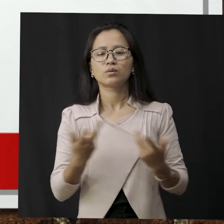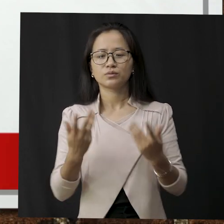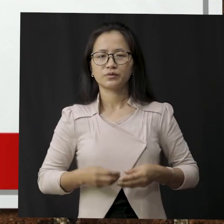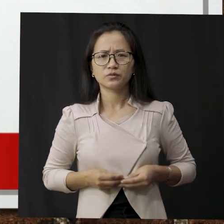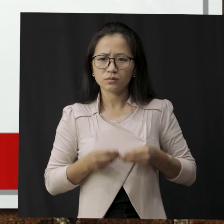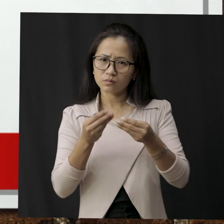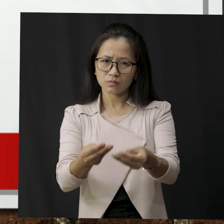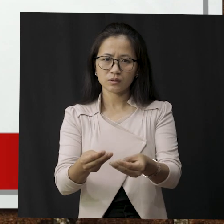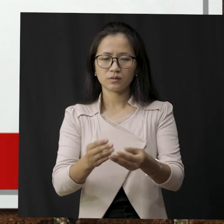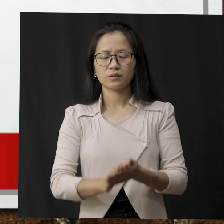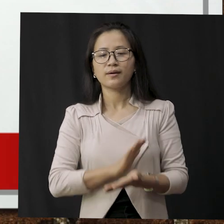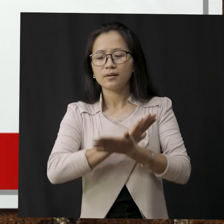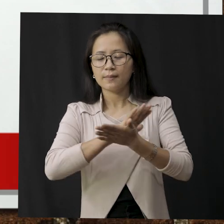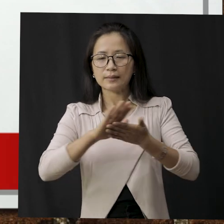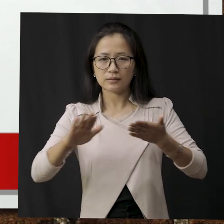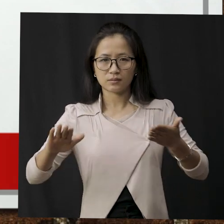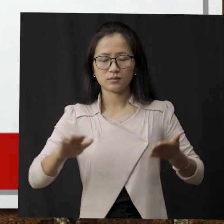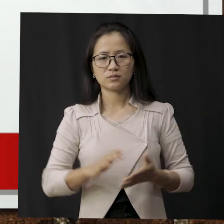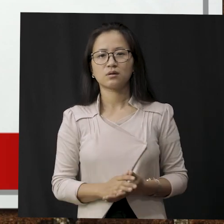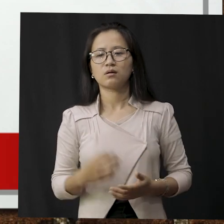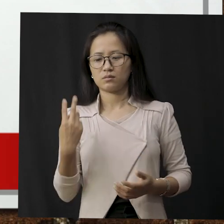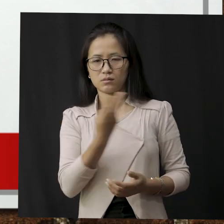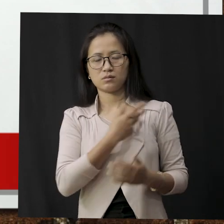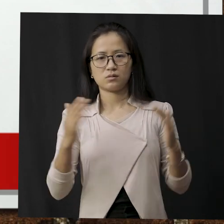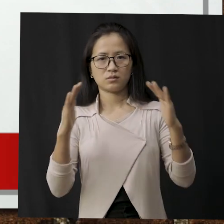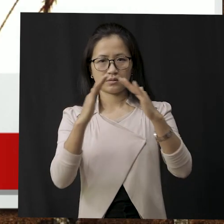apply while cleaning our houses.